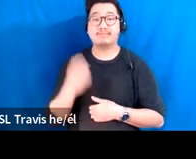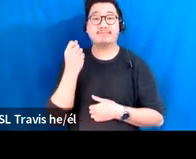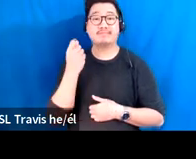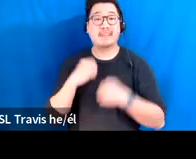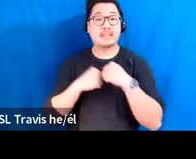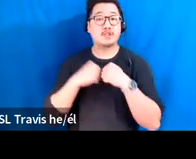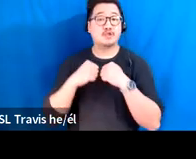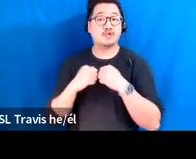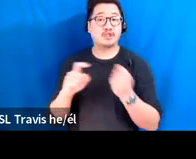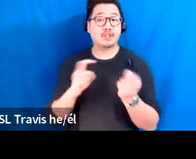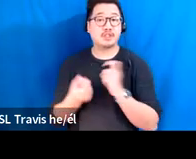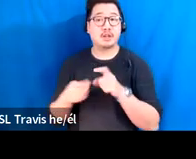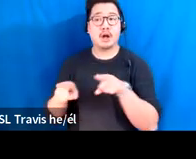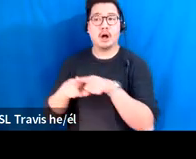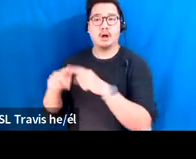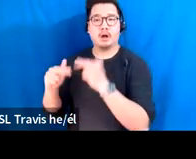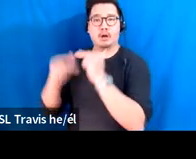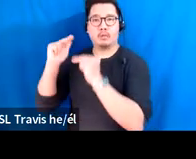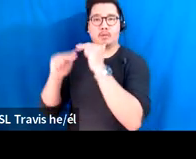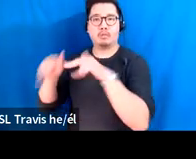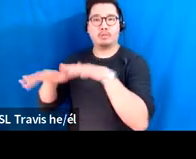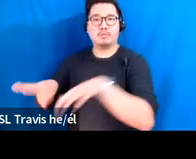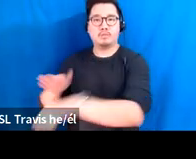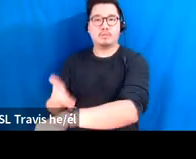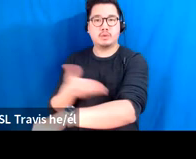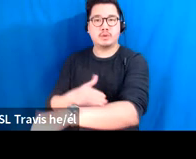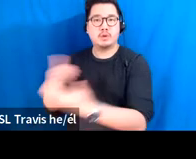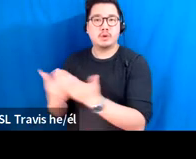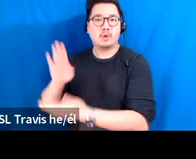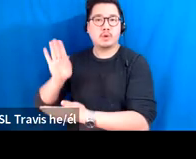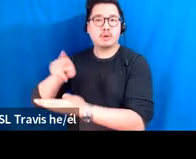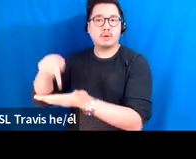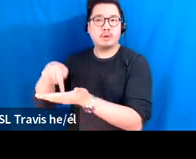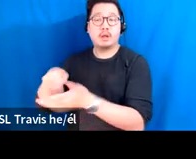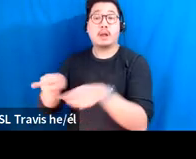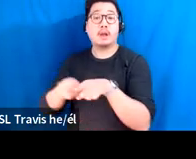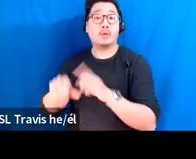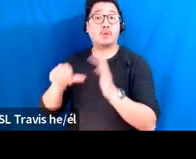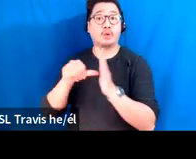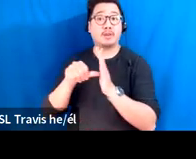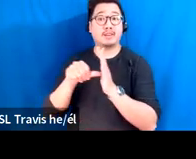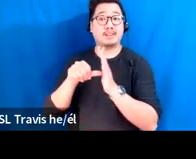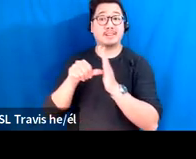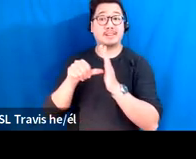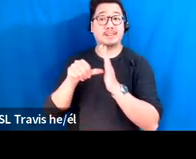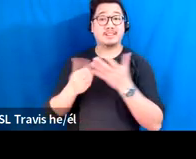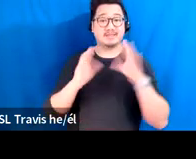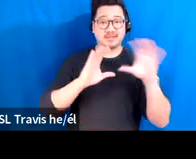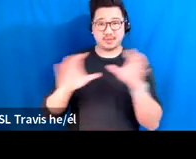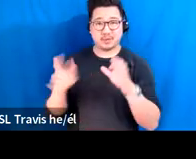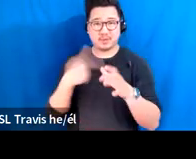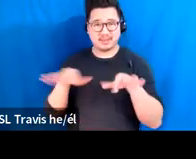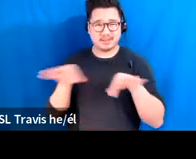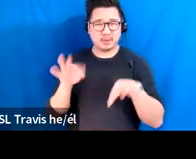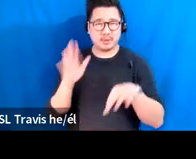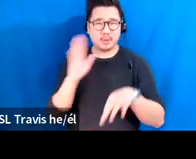particularly major facility improvements and new builds and the grade configurations we will discuss tonight must be